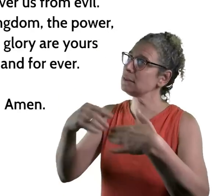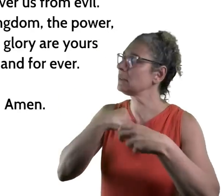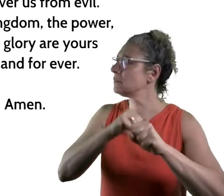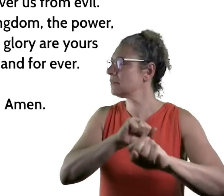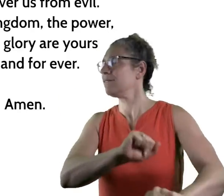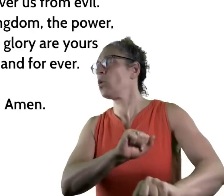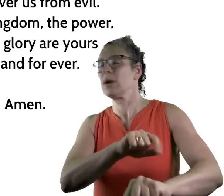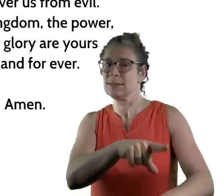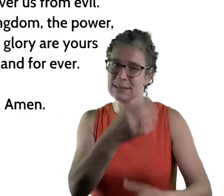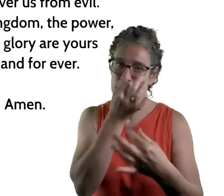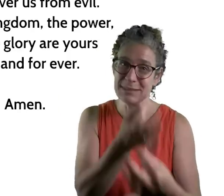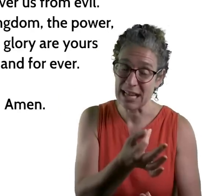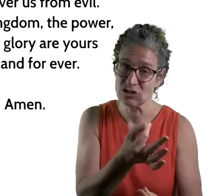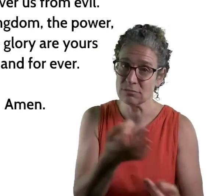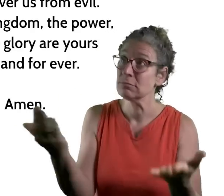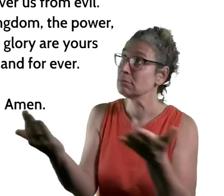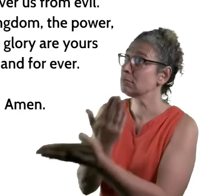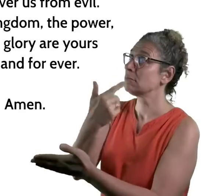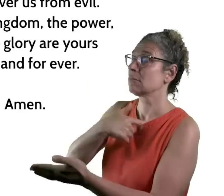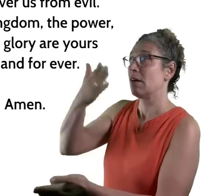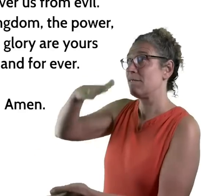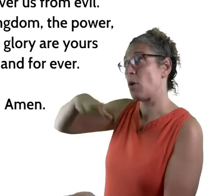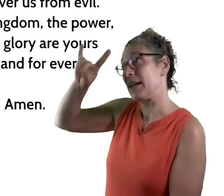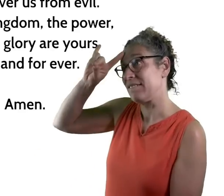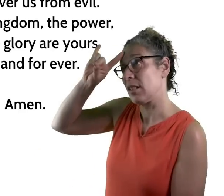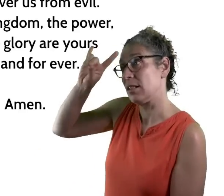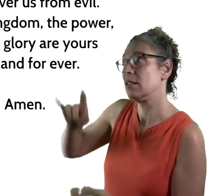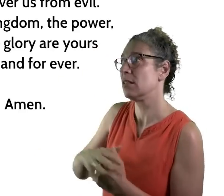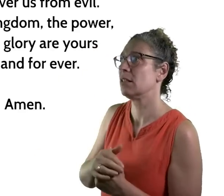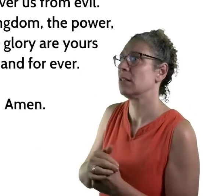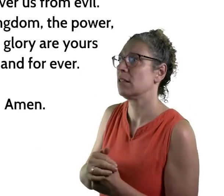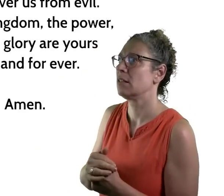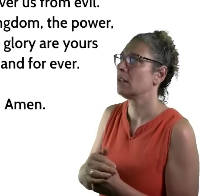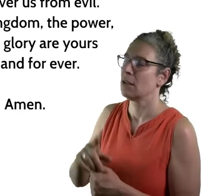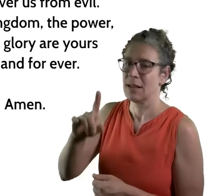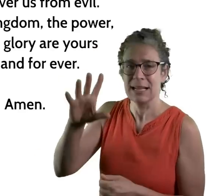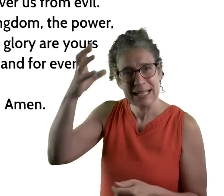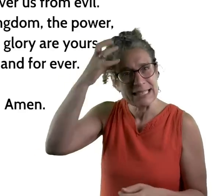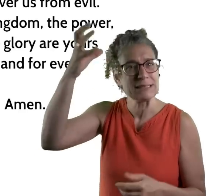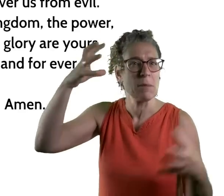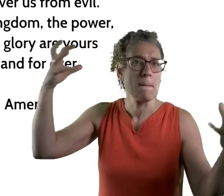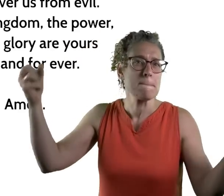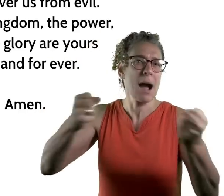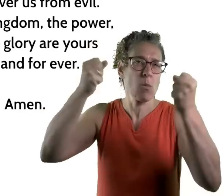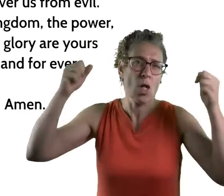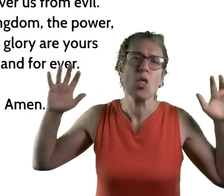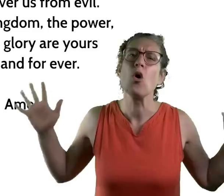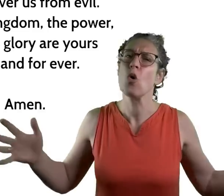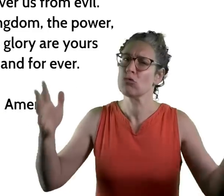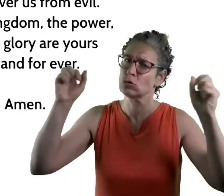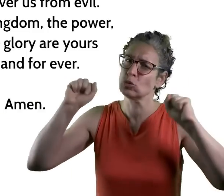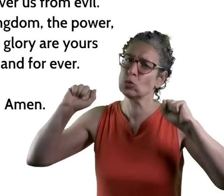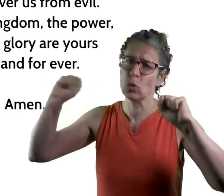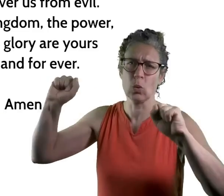into temptation, but deliver us from evil. For the kingdom, the power, and the glory